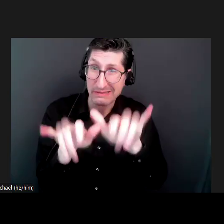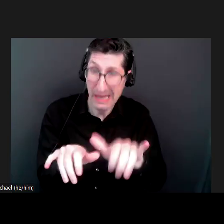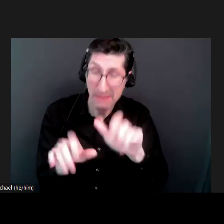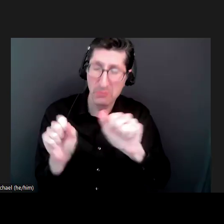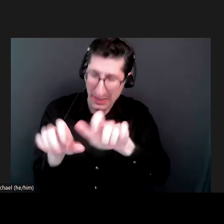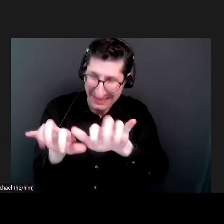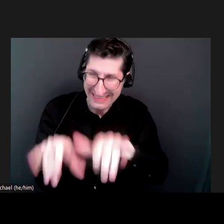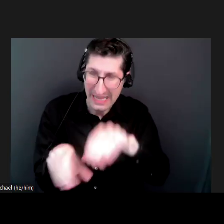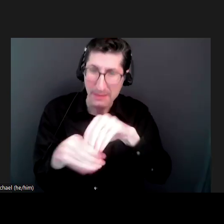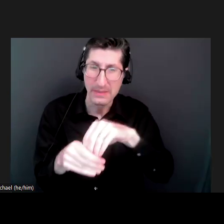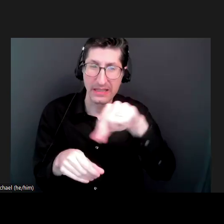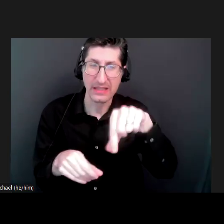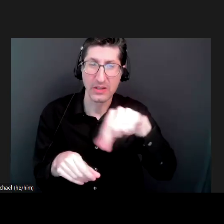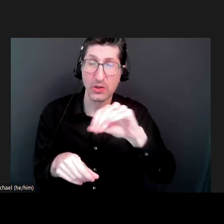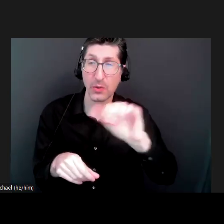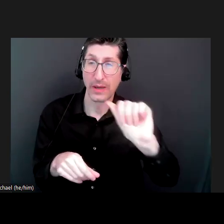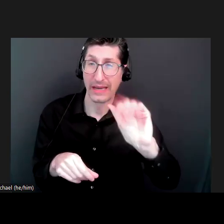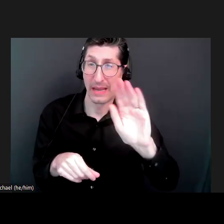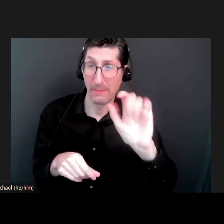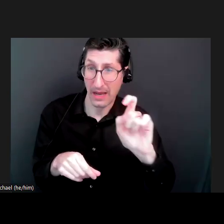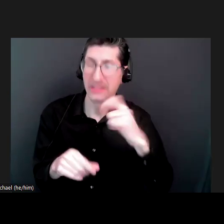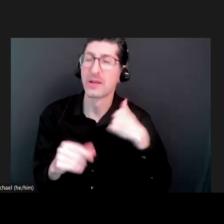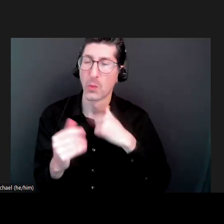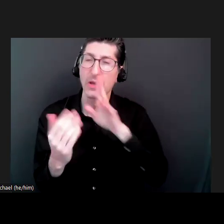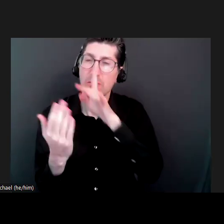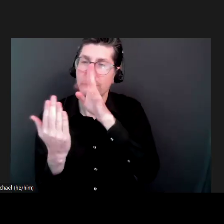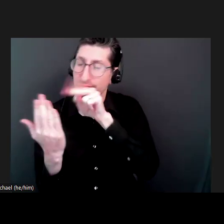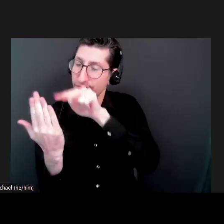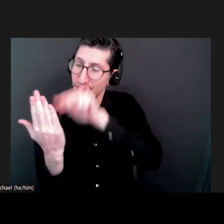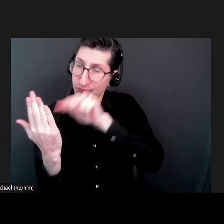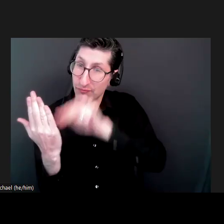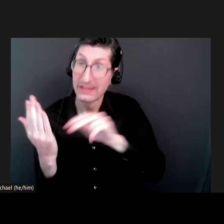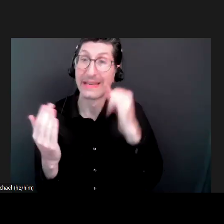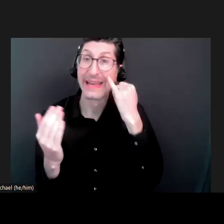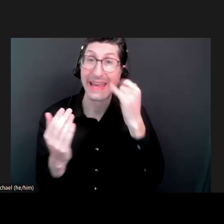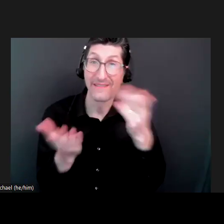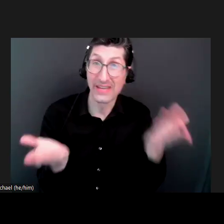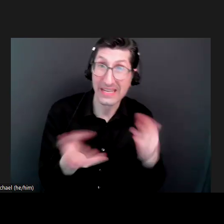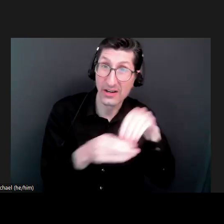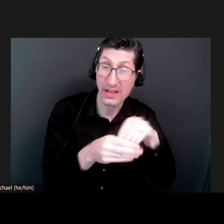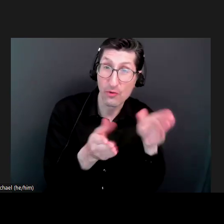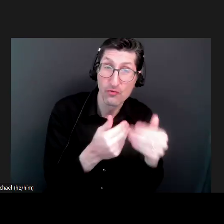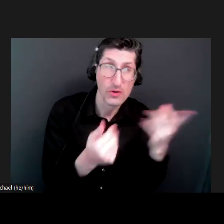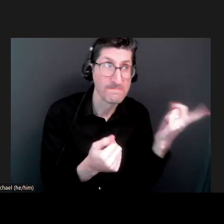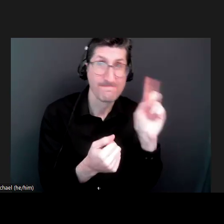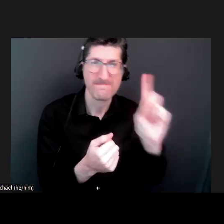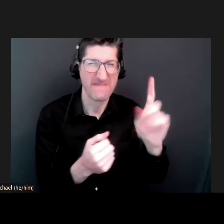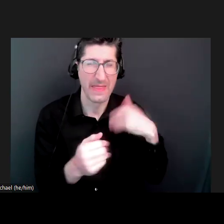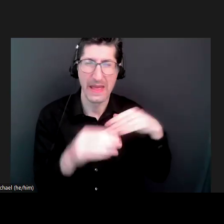aloud. If you are in person, please proceed to the podium at the